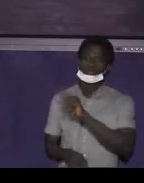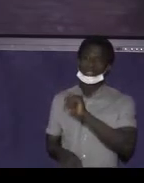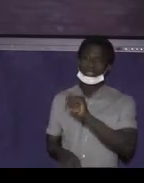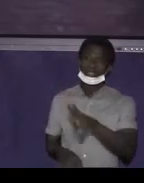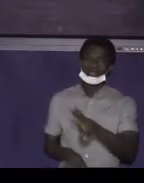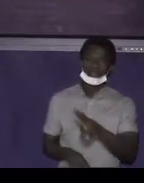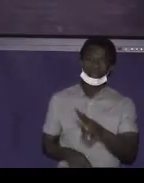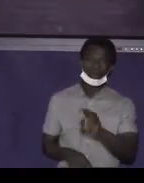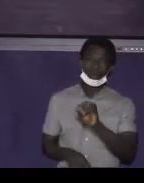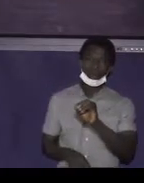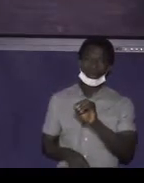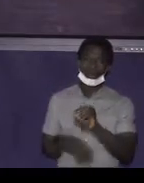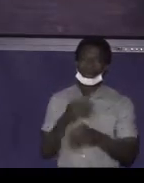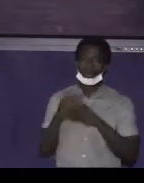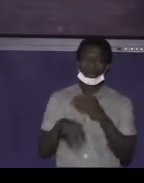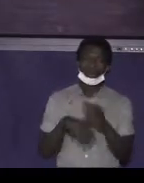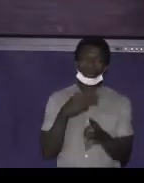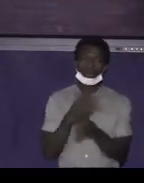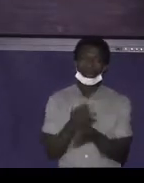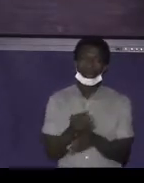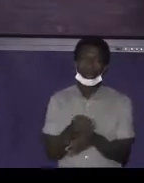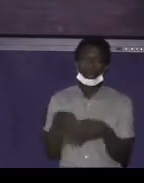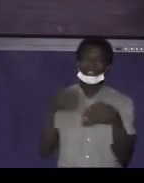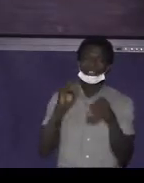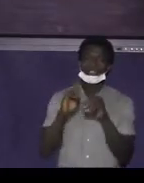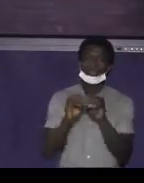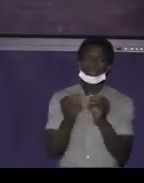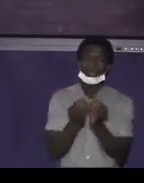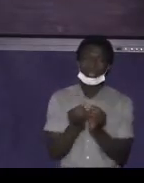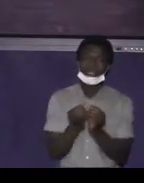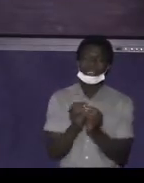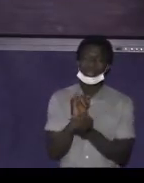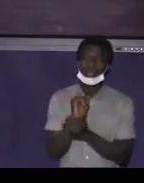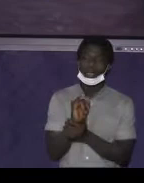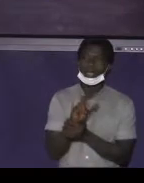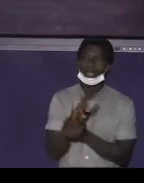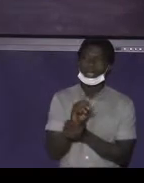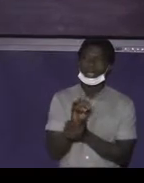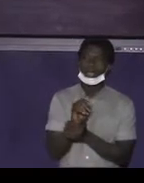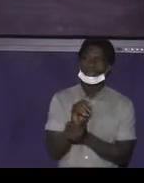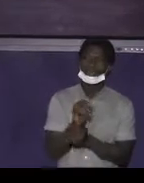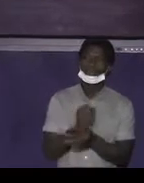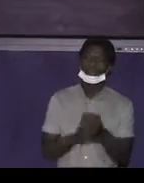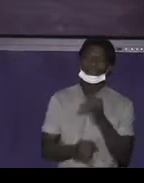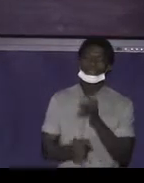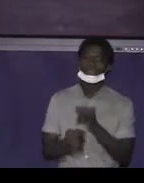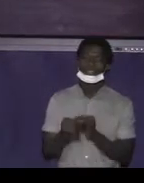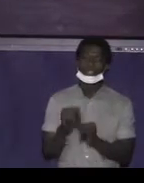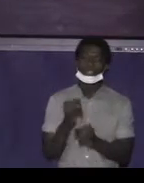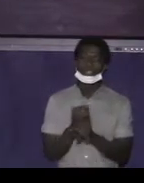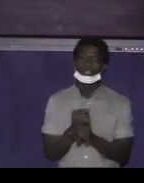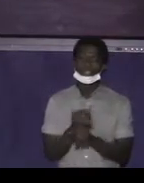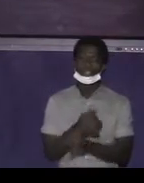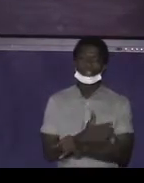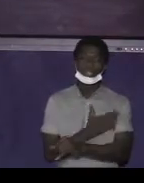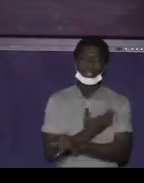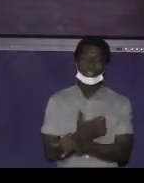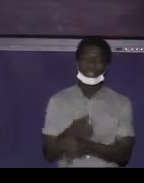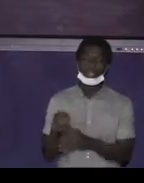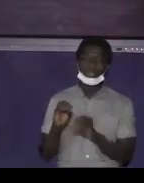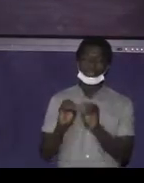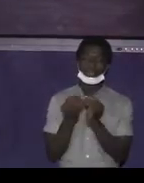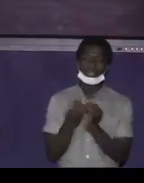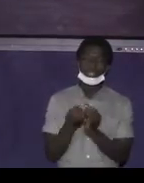that's World Trade Organization, ILO, that's International Labour Organization,